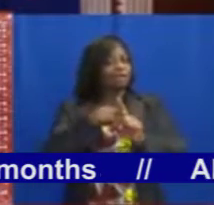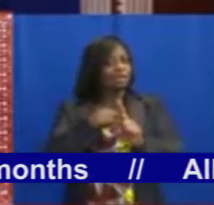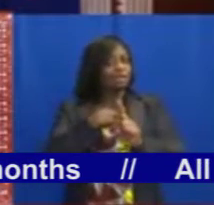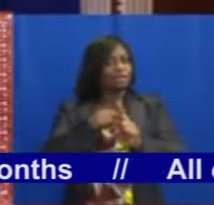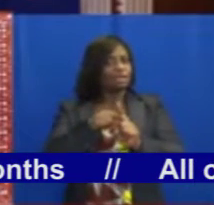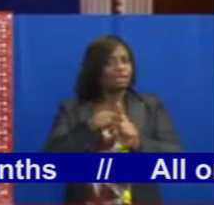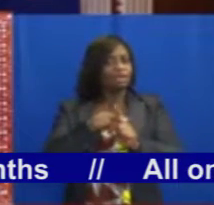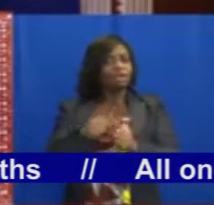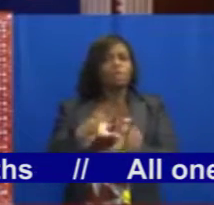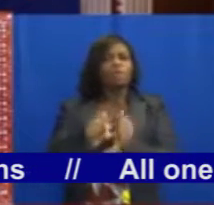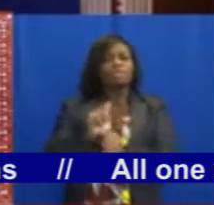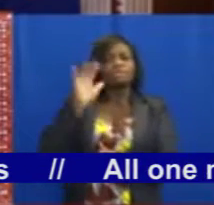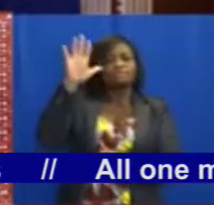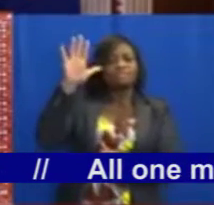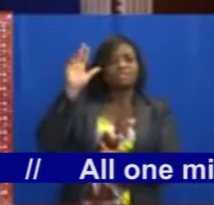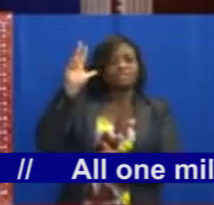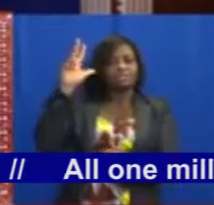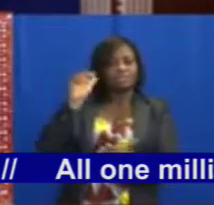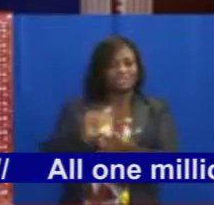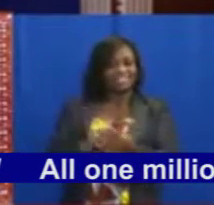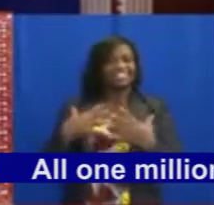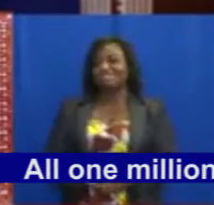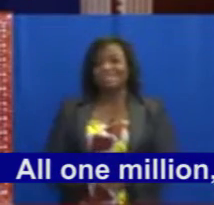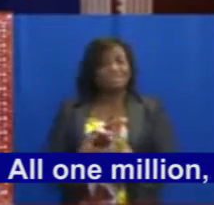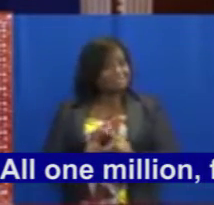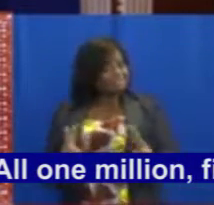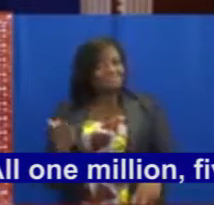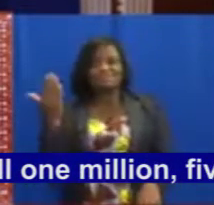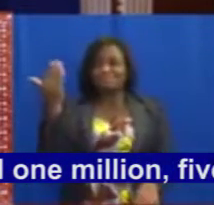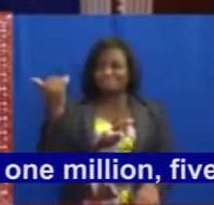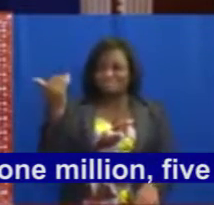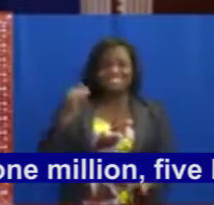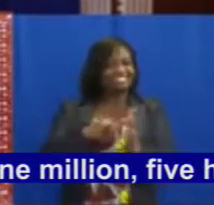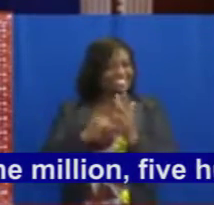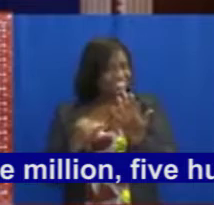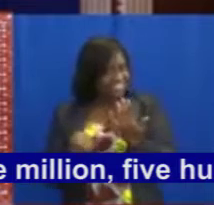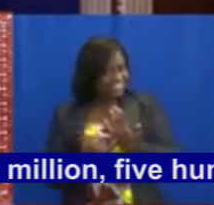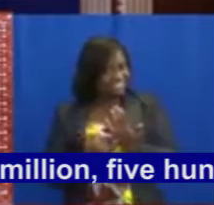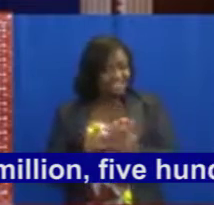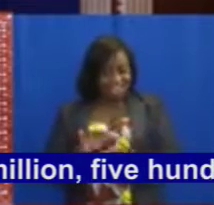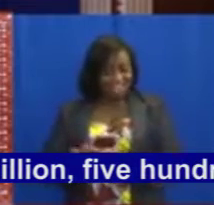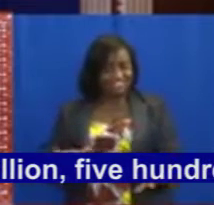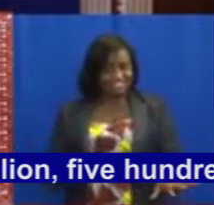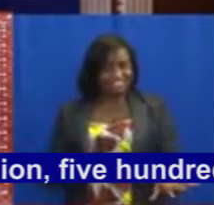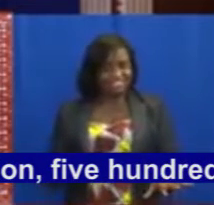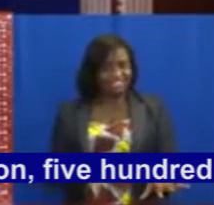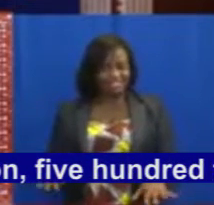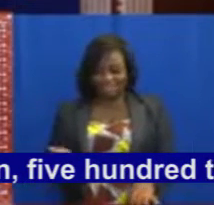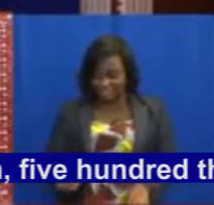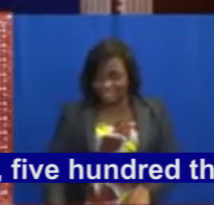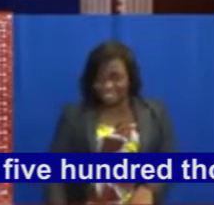enya 879 active cases ewo man mu Ghana man penin dia tudwa se eya dia school fo a omo